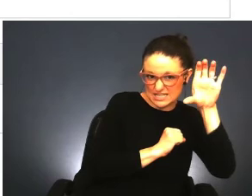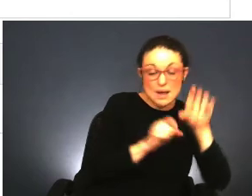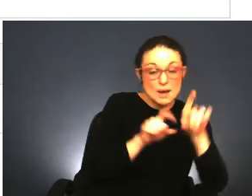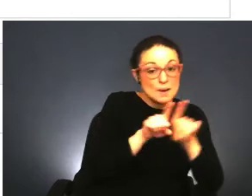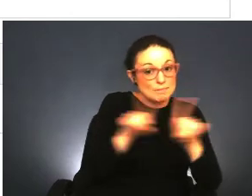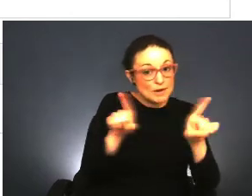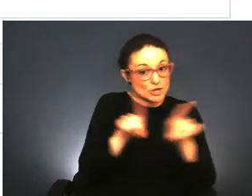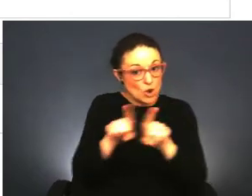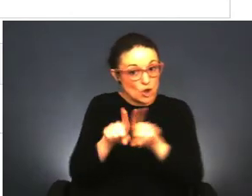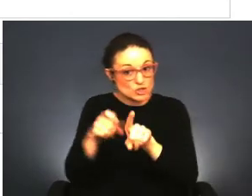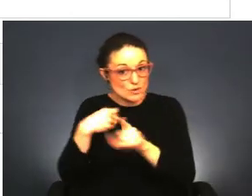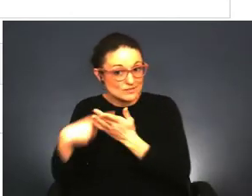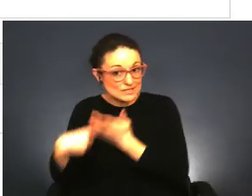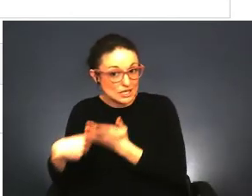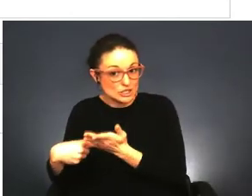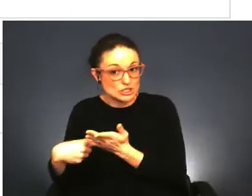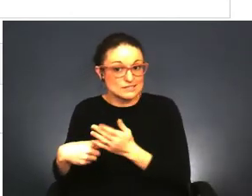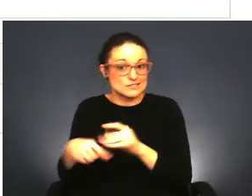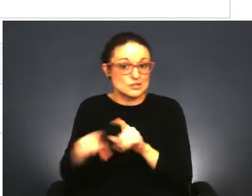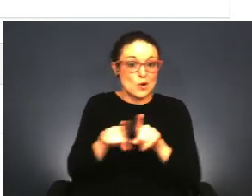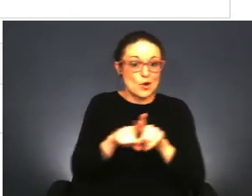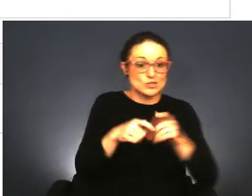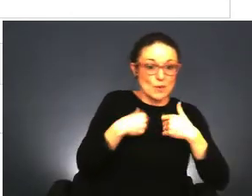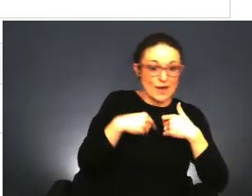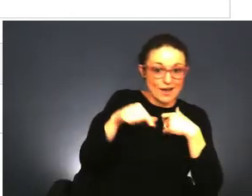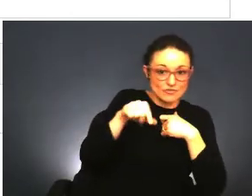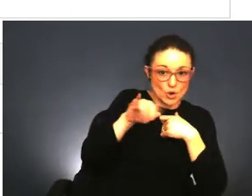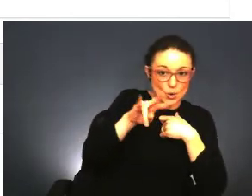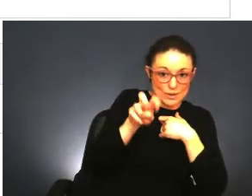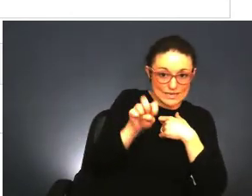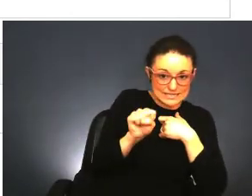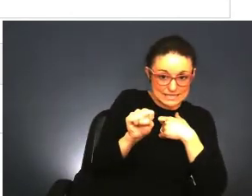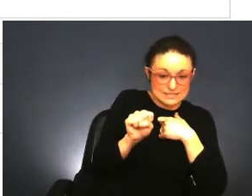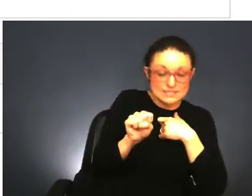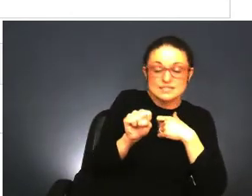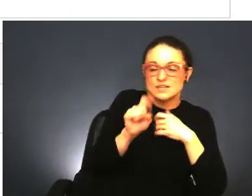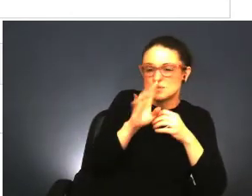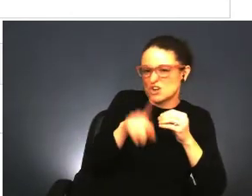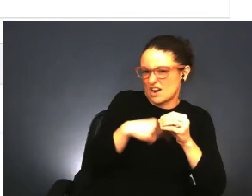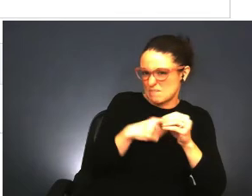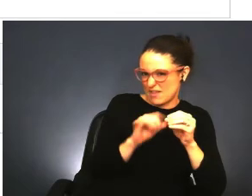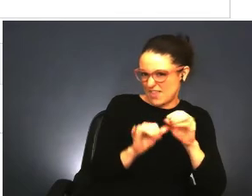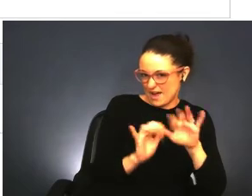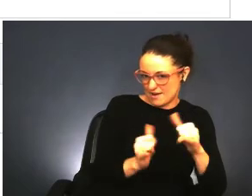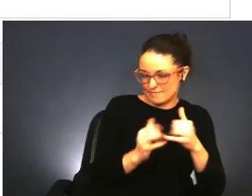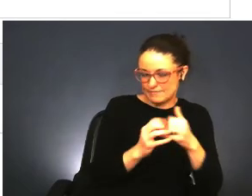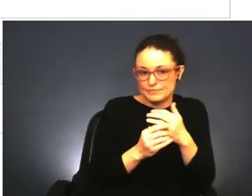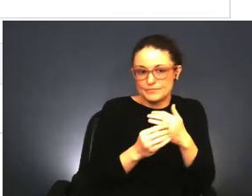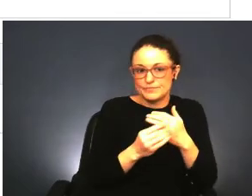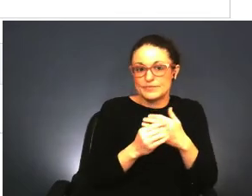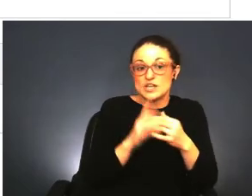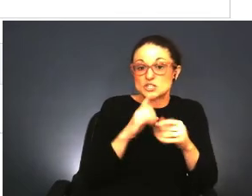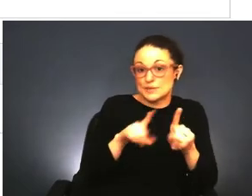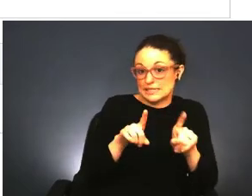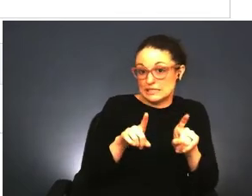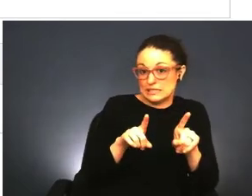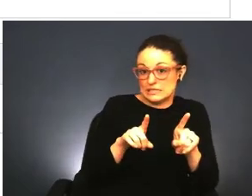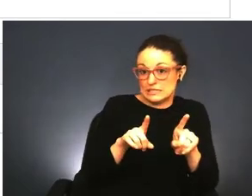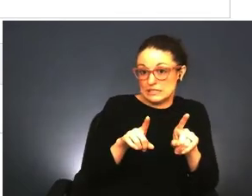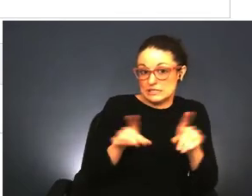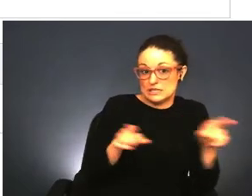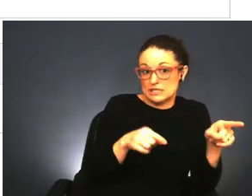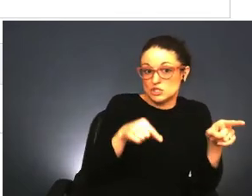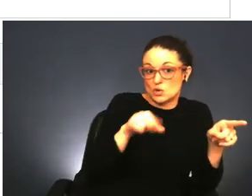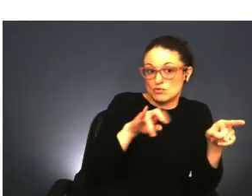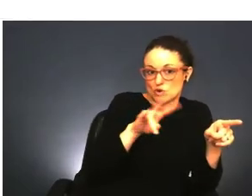and quizzes. So let's talk about these also. So we need an exam. We're going to go over here to